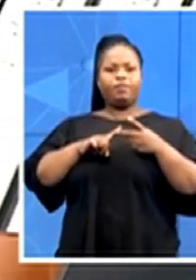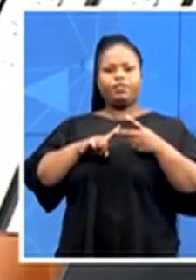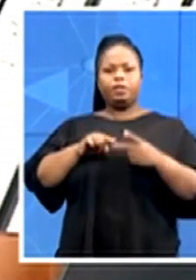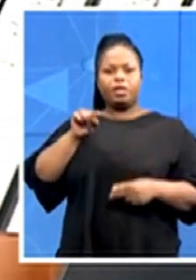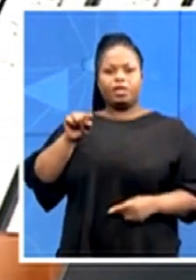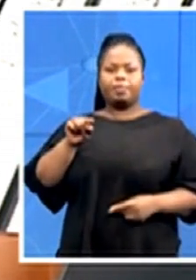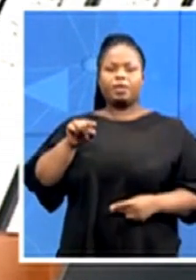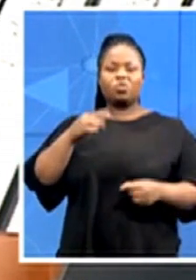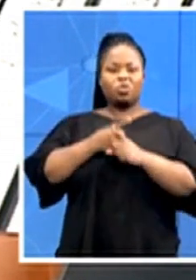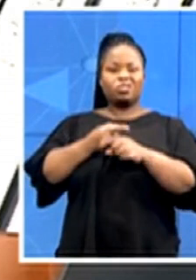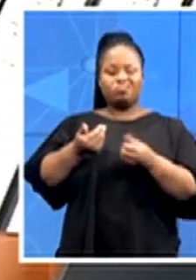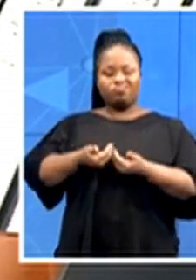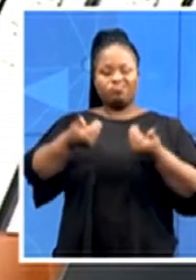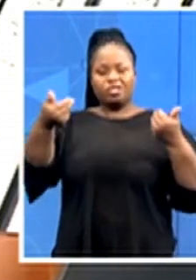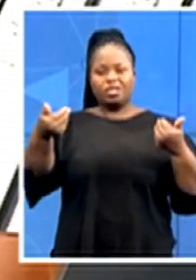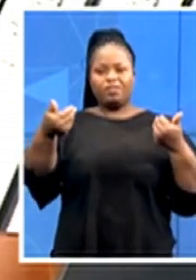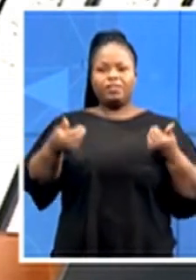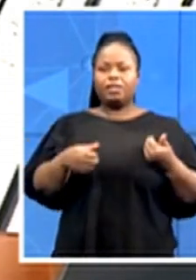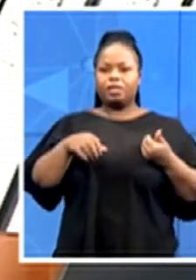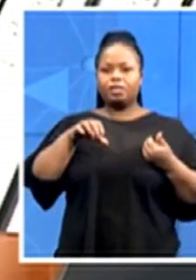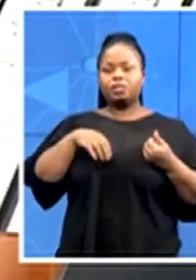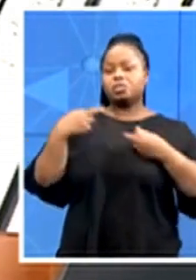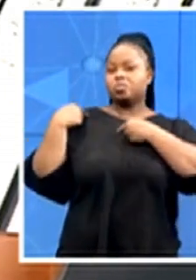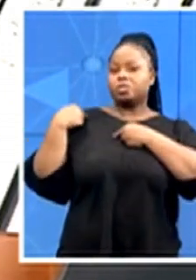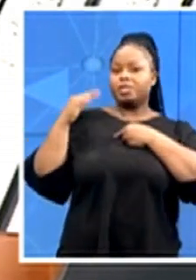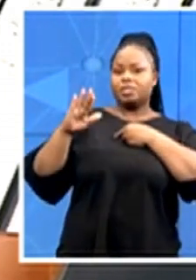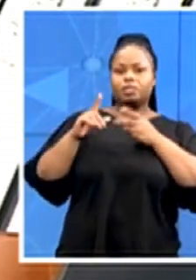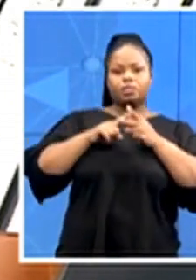ownership, policy development, and regulation.